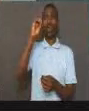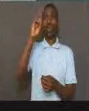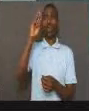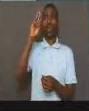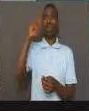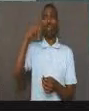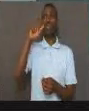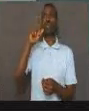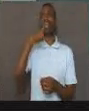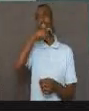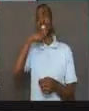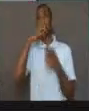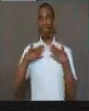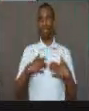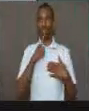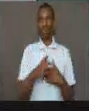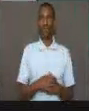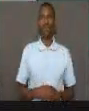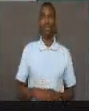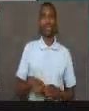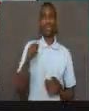couples on the rigid body.